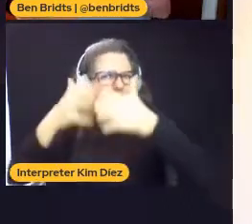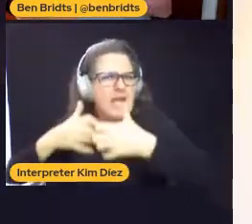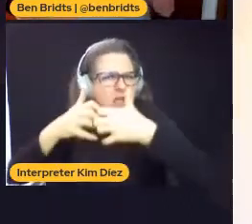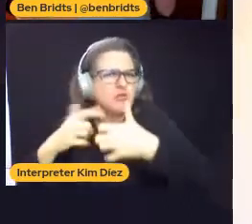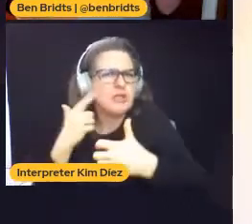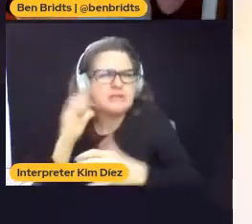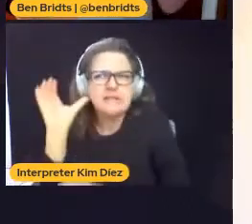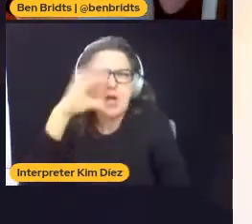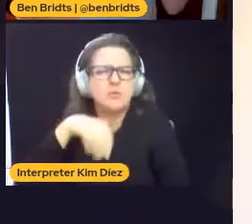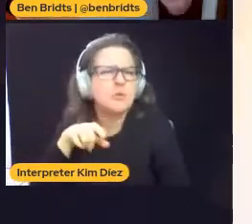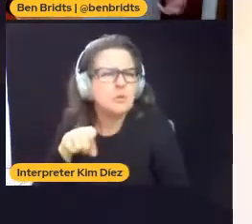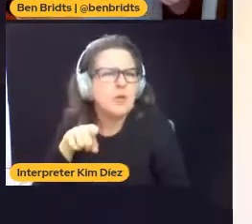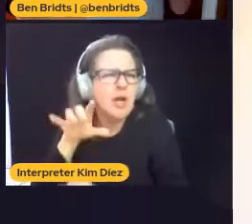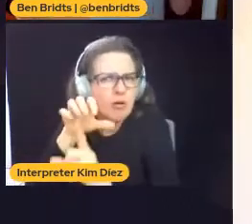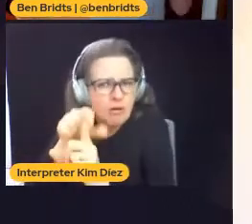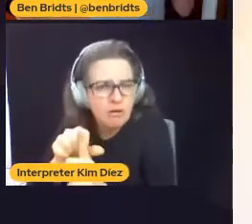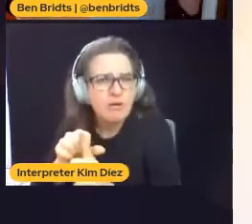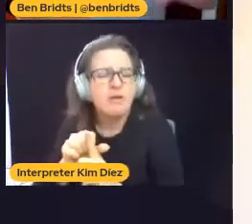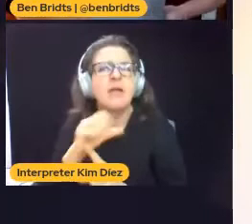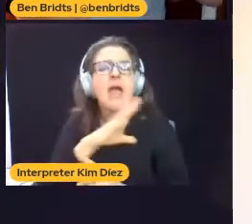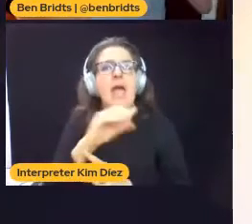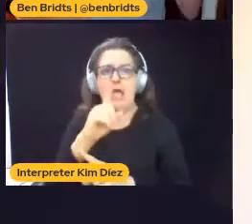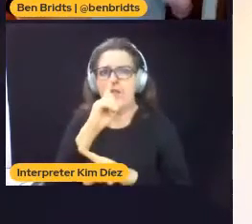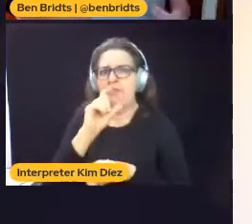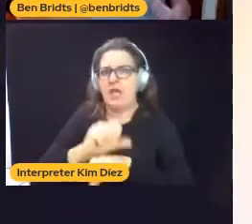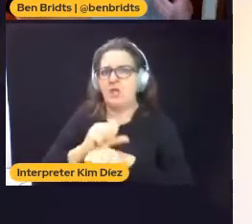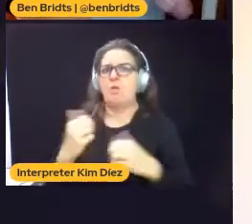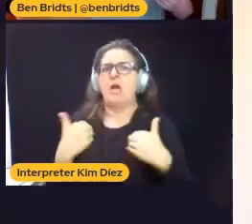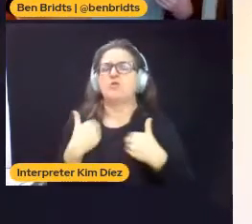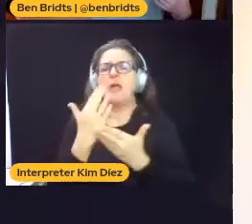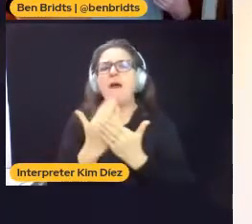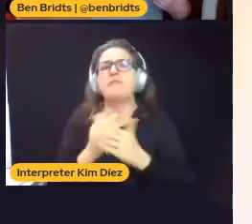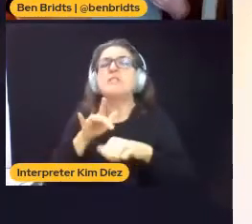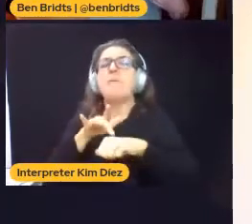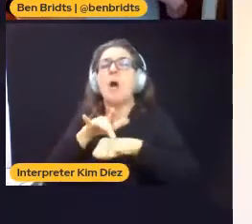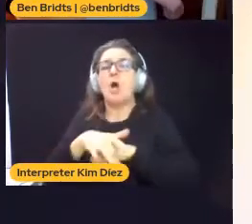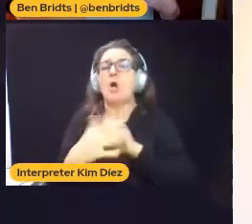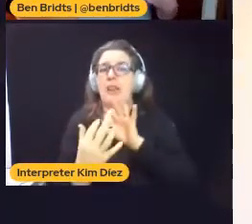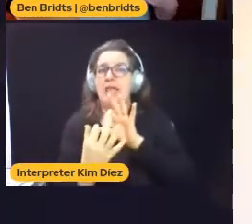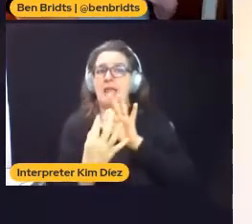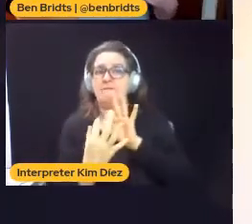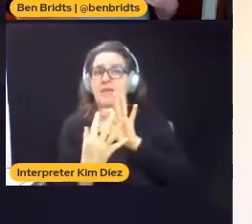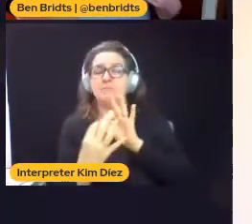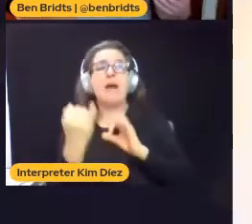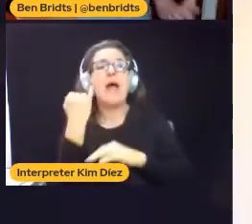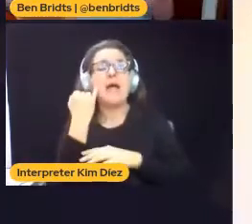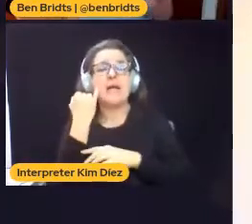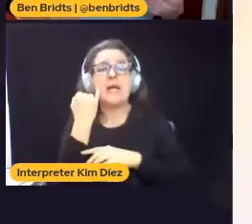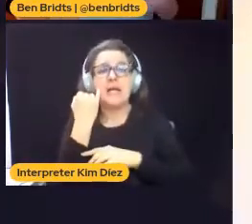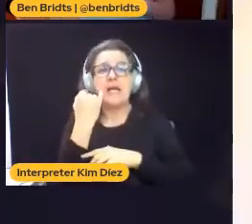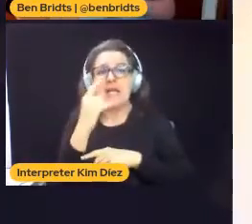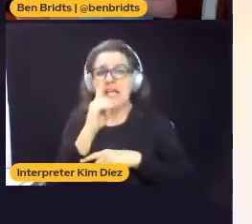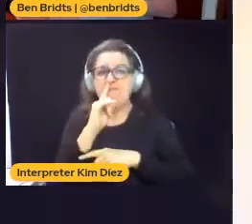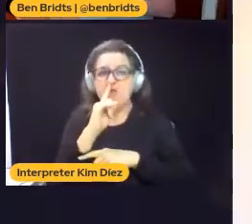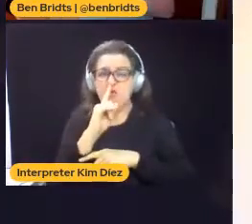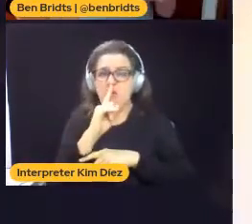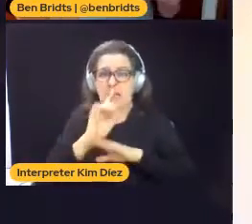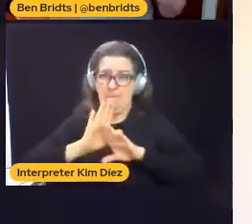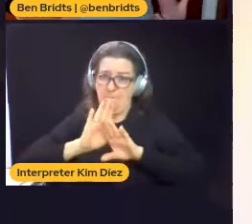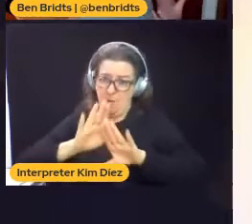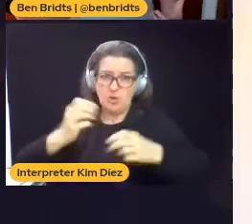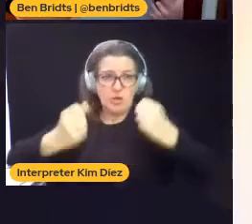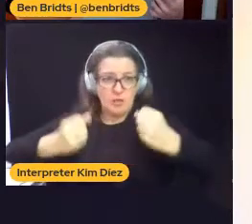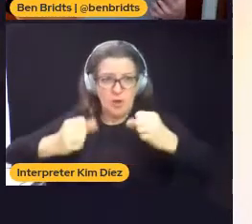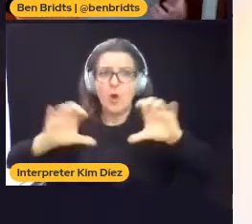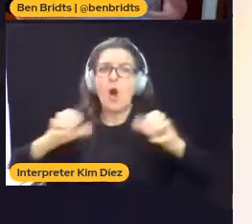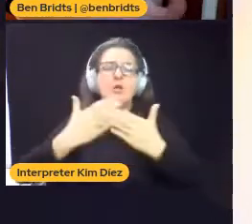noise, and that you actually have some early feedback if you're pushing your ar to do things it wasn't